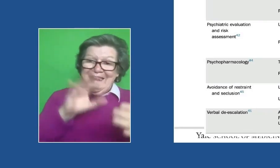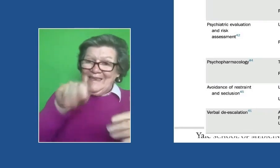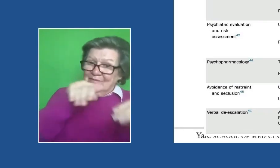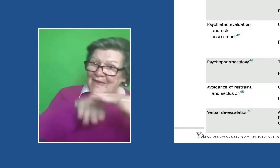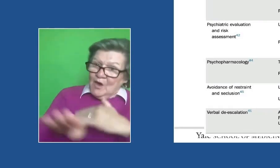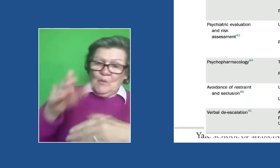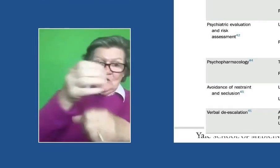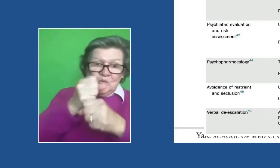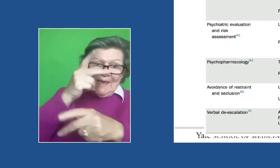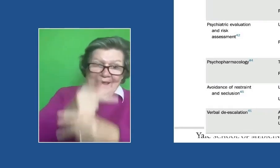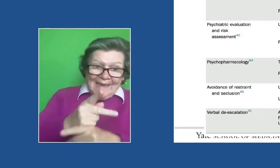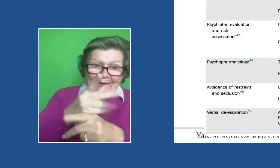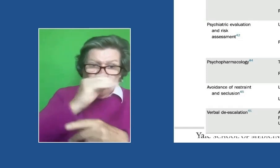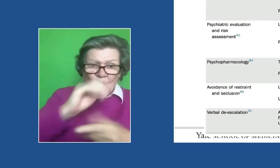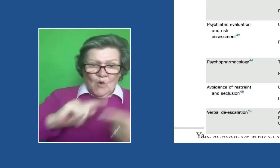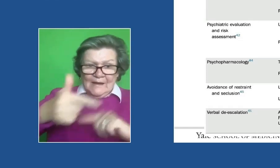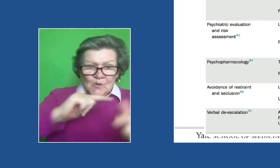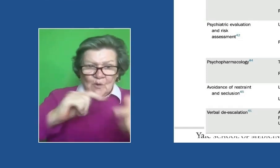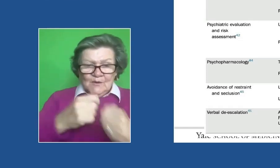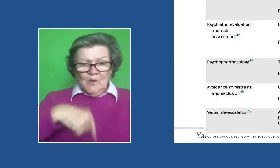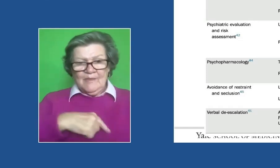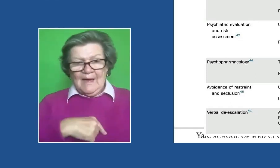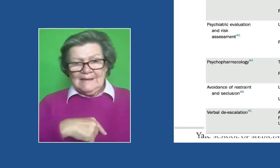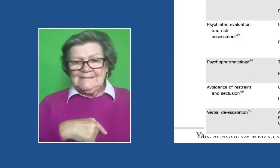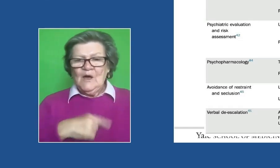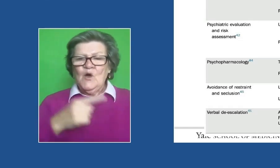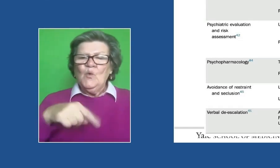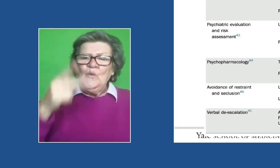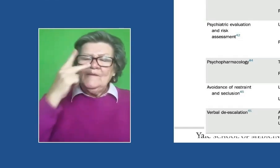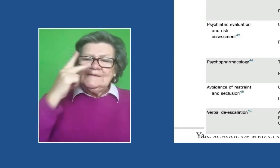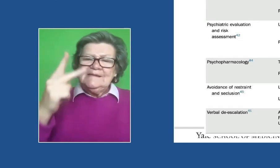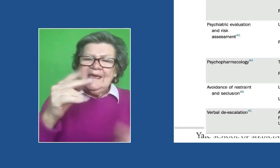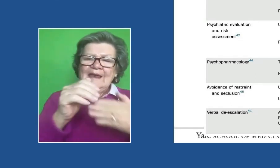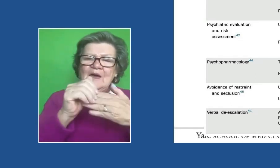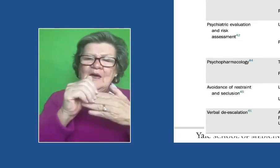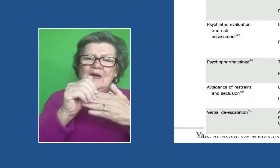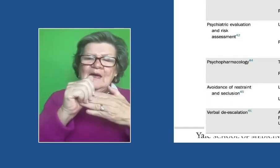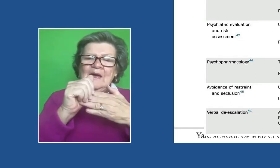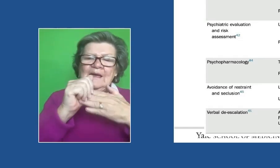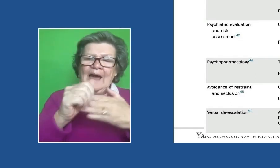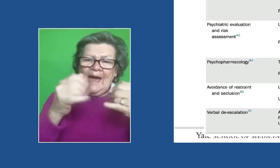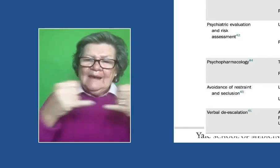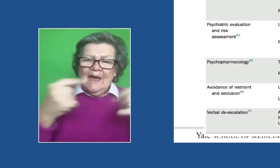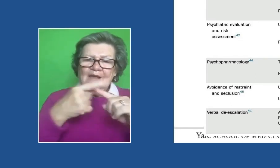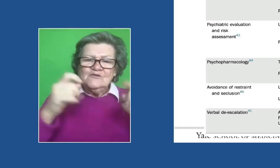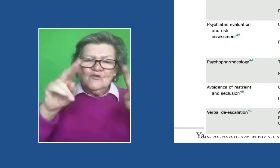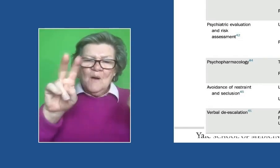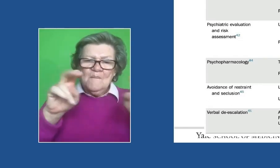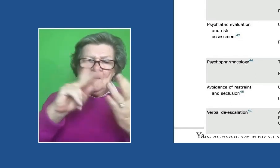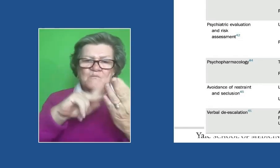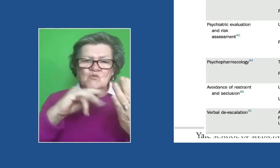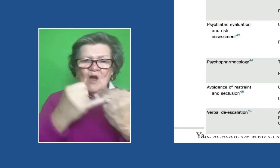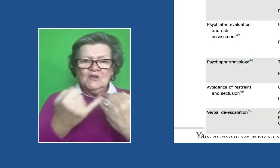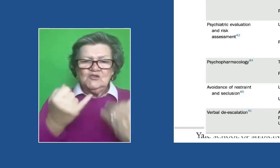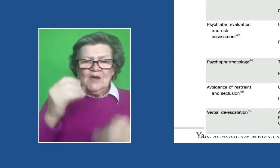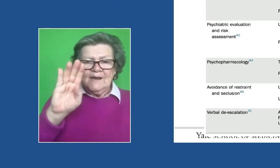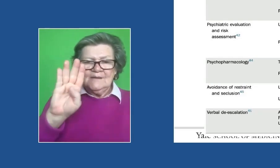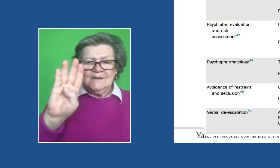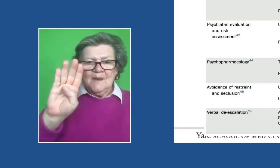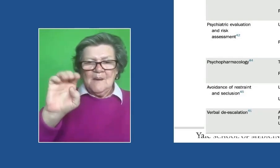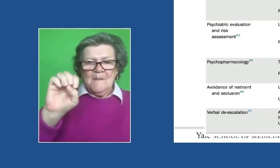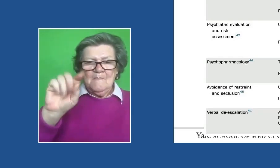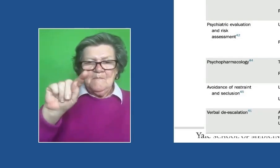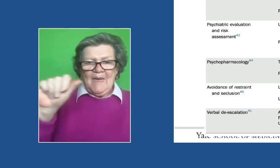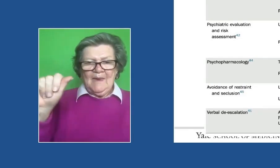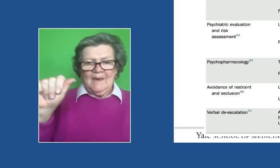us. And what we've done here is mapped guidelines from Project Beta, which was a large-scale effort to present some patient-centered